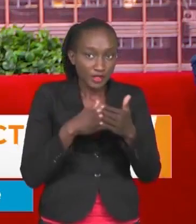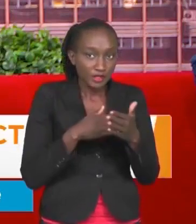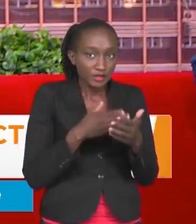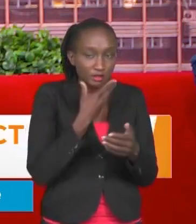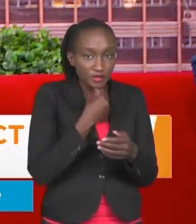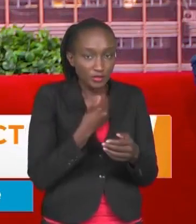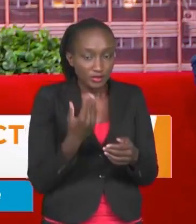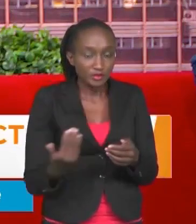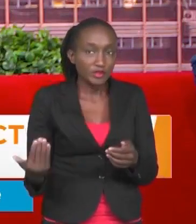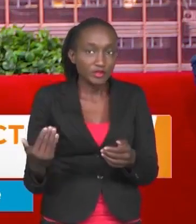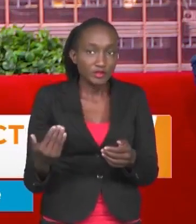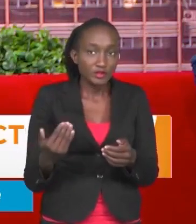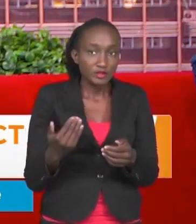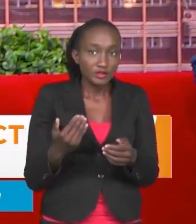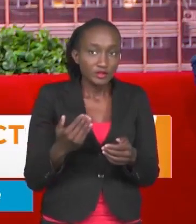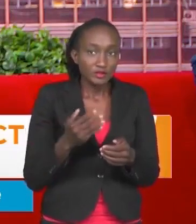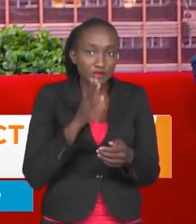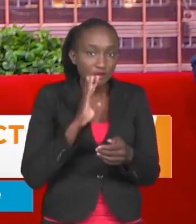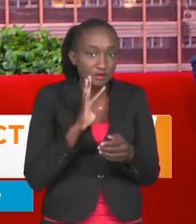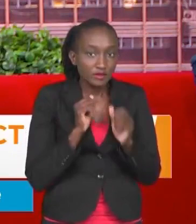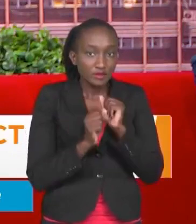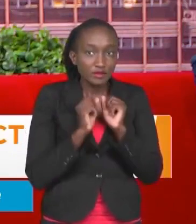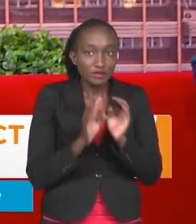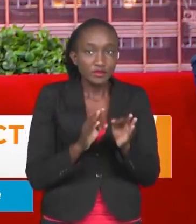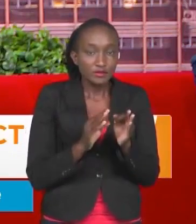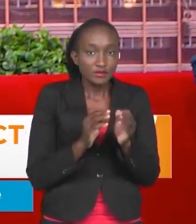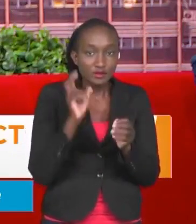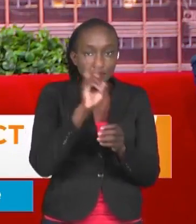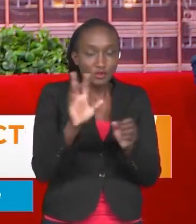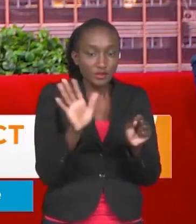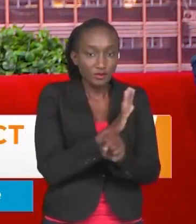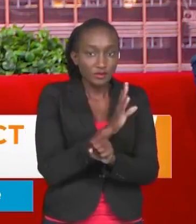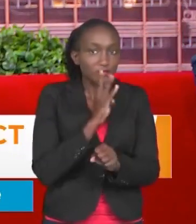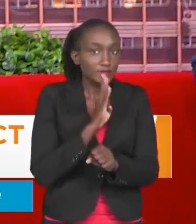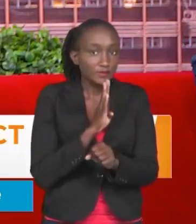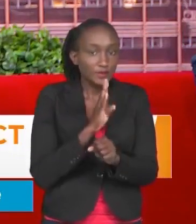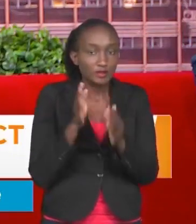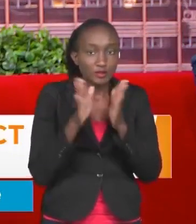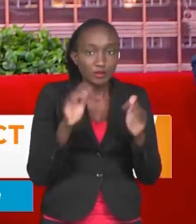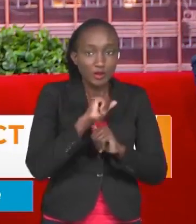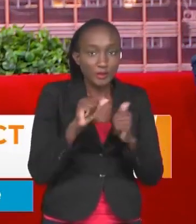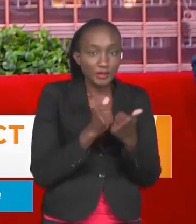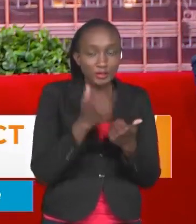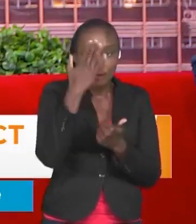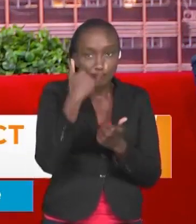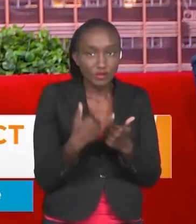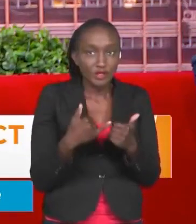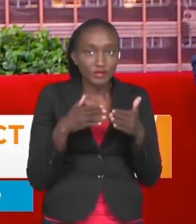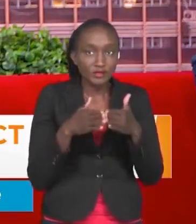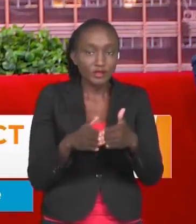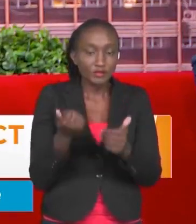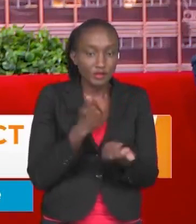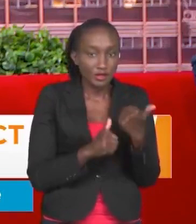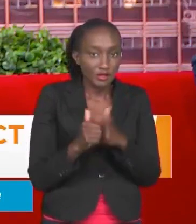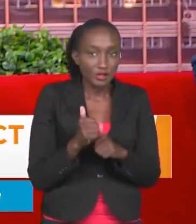child. Yeah. In fact, mm-hmm, his speech, if you watch the full speech, mm-hmm, he was more about why is this Sexual Offences